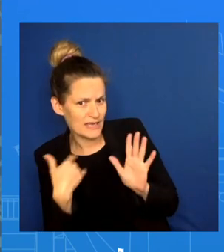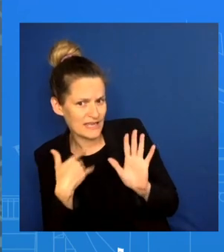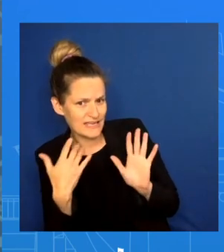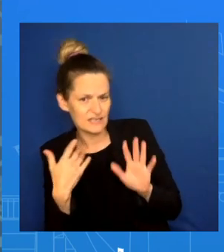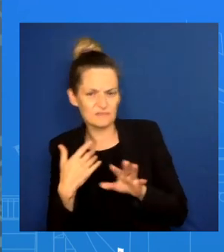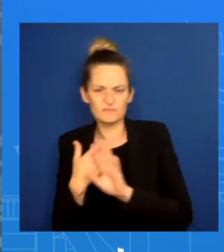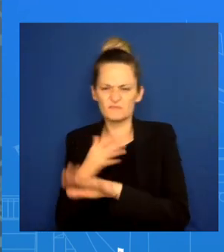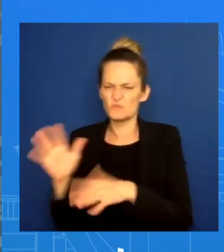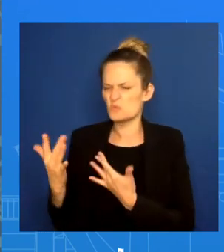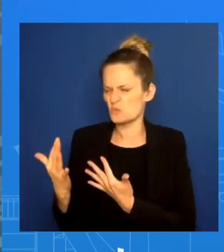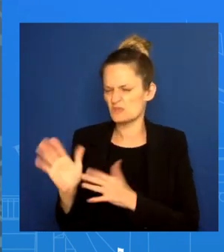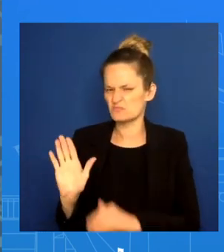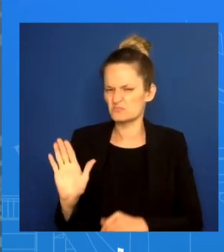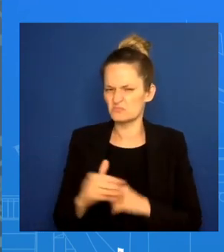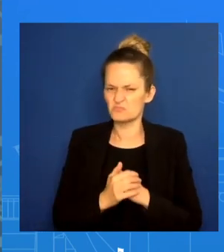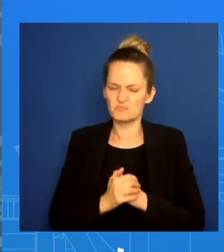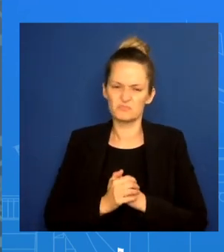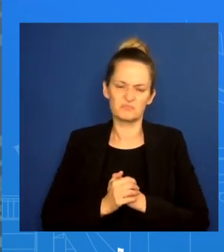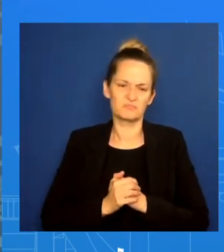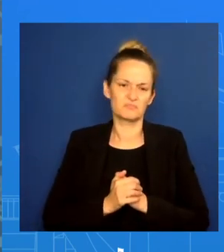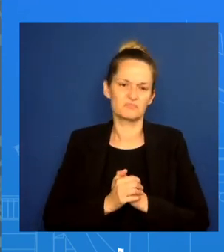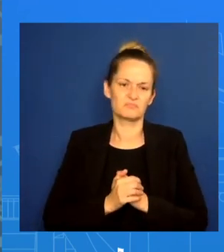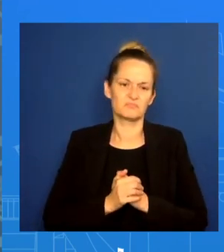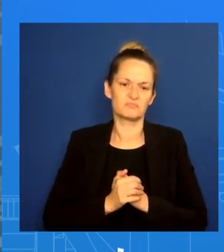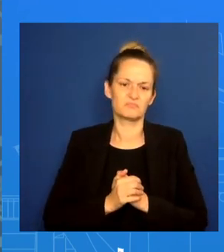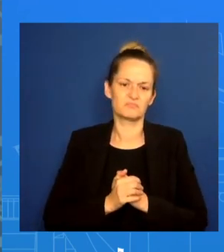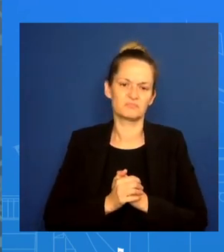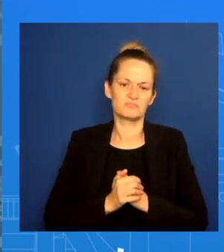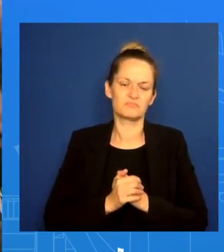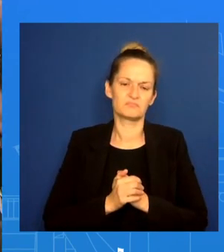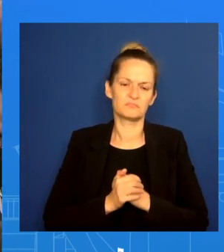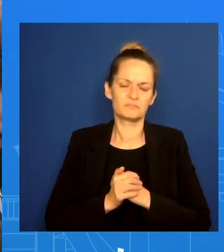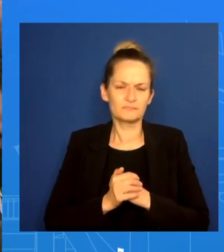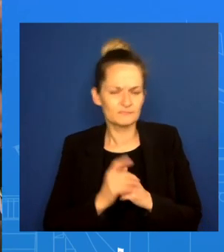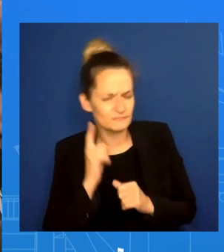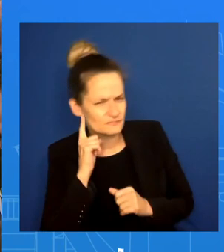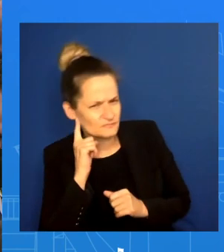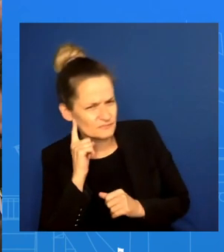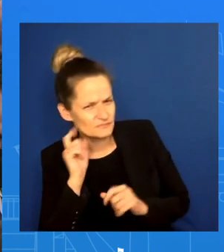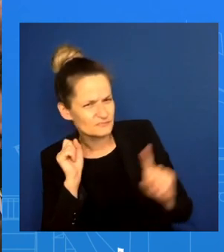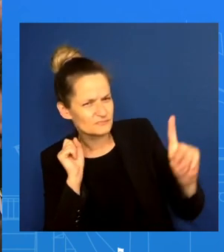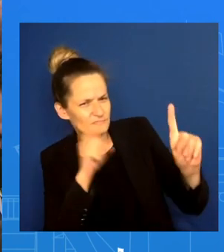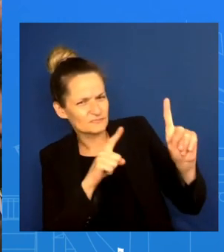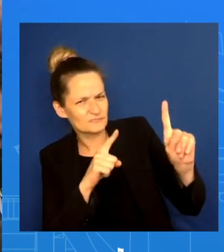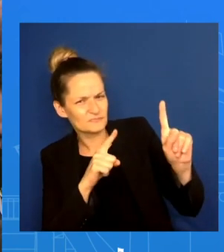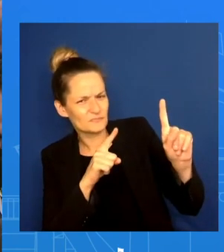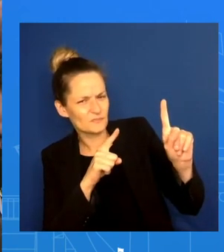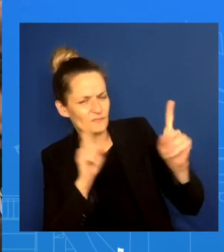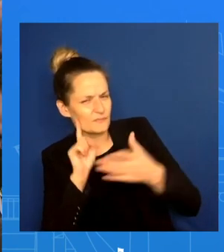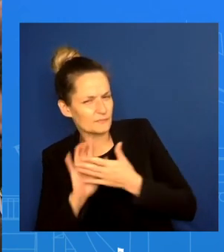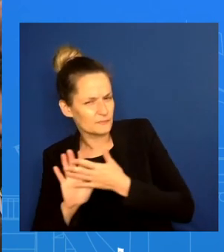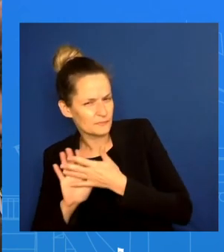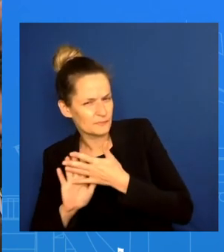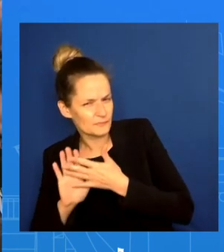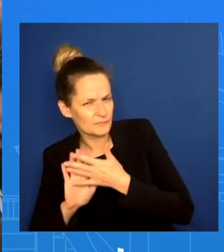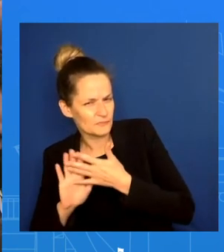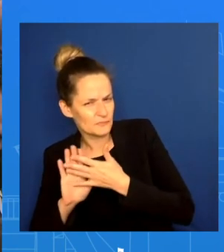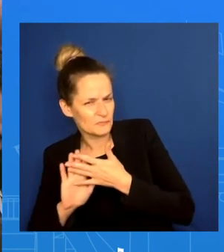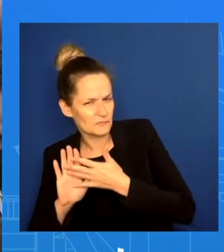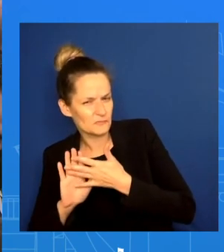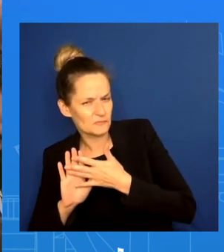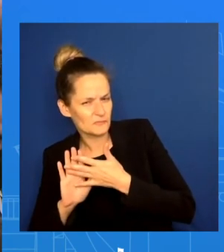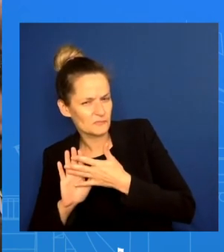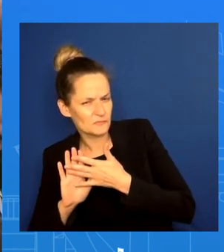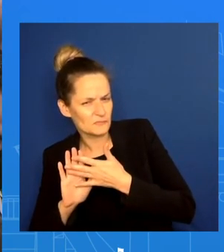I'll be at the podium once Kirby's done. Go ahead, Brian. Yes. Yesterday, the officials say they criticize China's behavior in the South China Sea. They say the China's aggressive